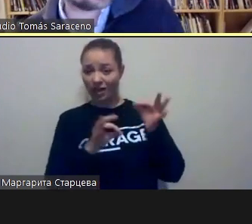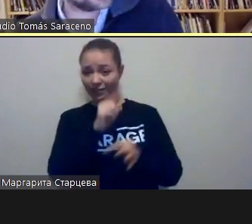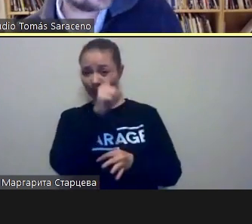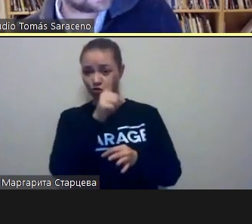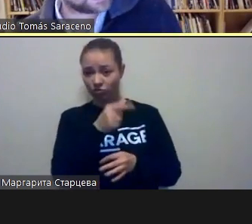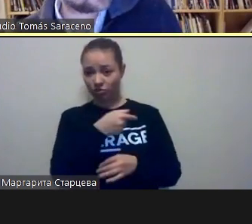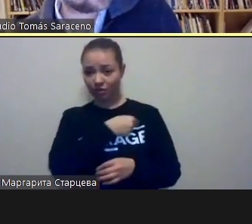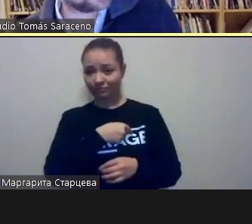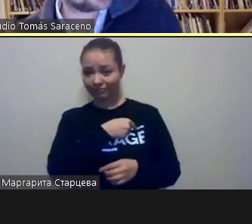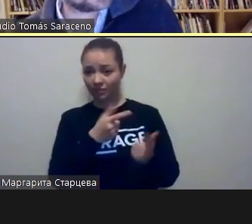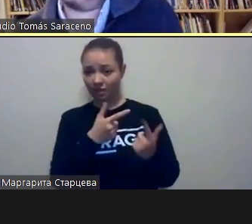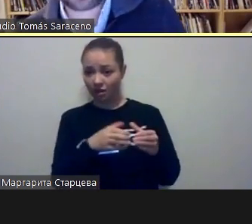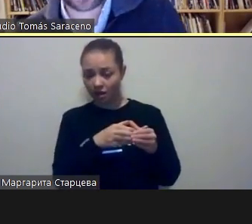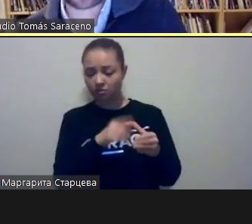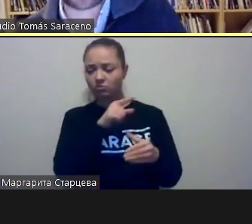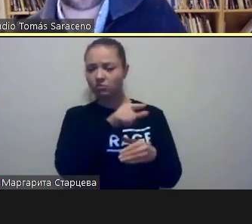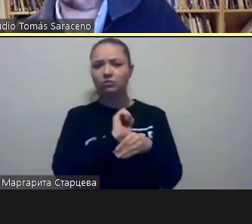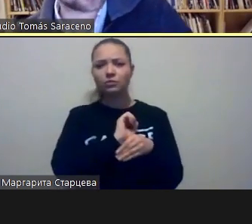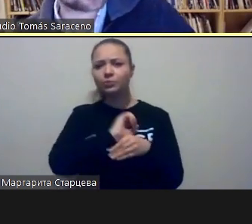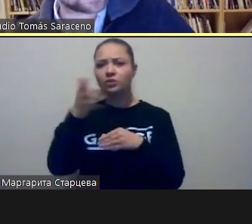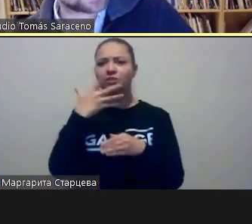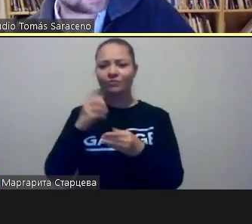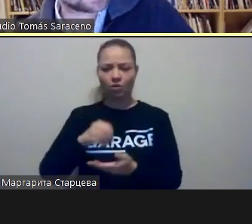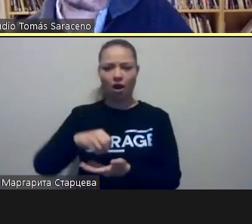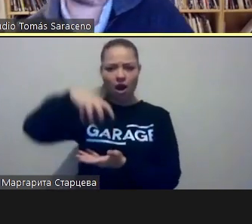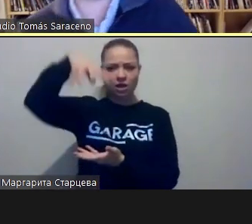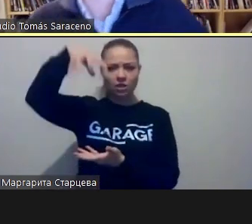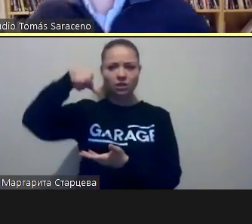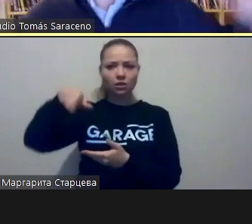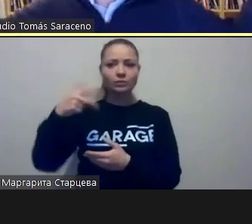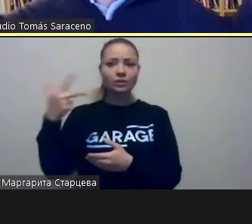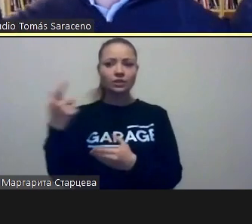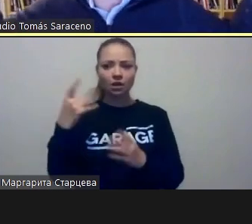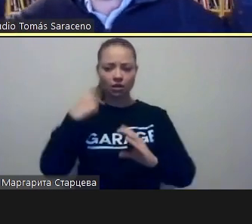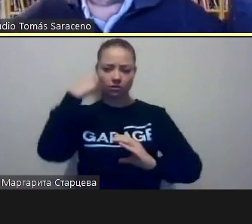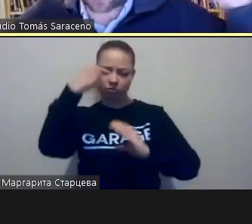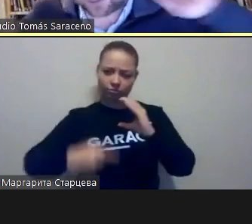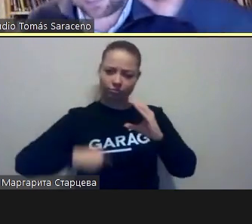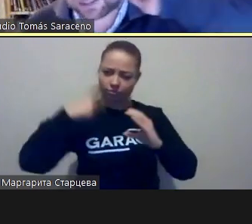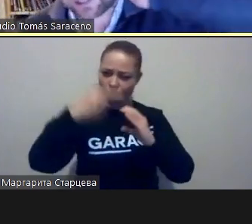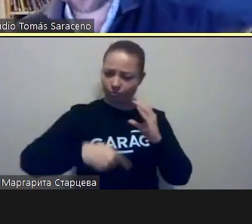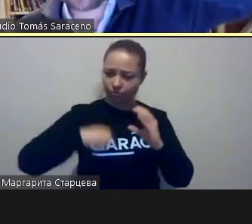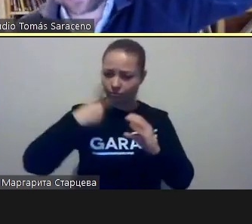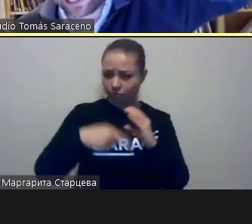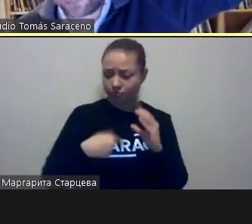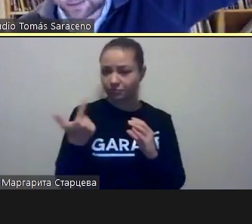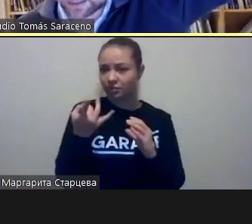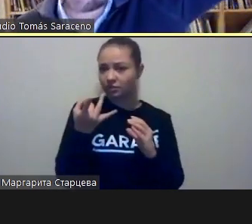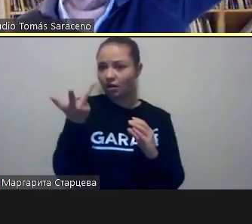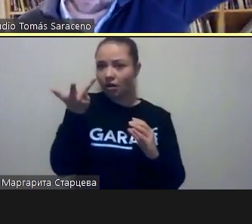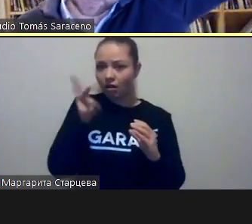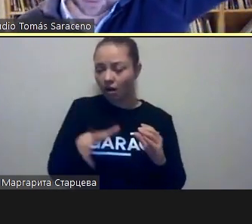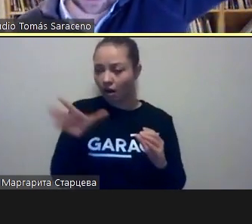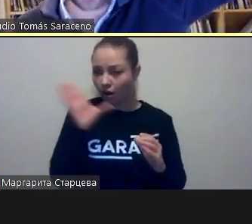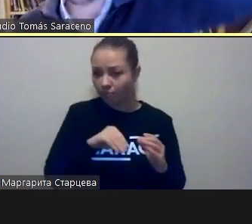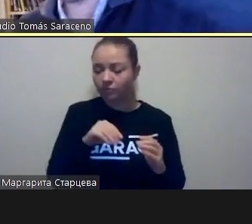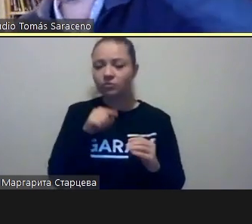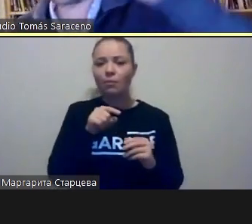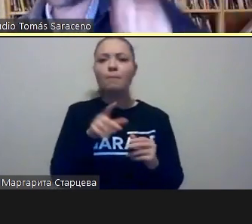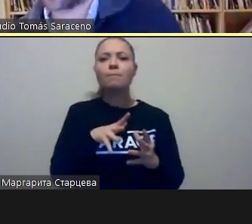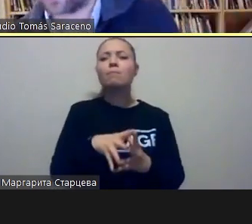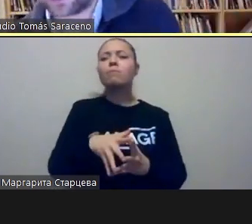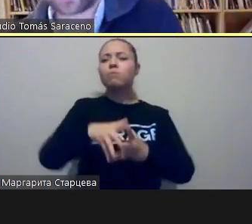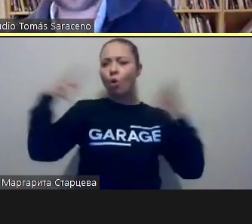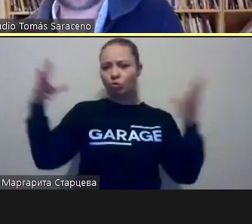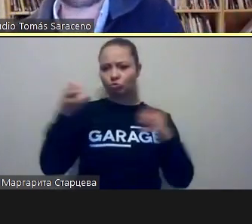world with a prototype of such a, was much bigger, no? It's 40-meter diameter, lifting 40 kilos, was